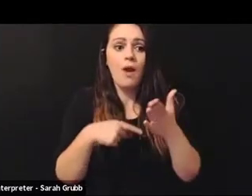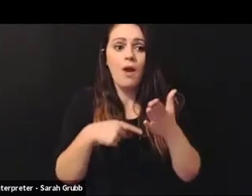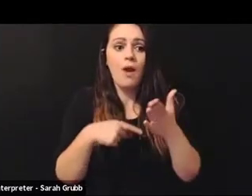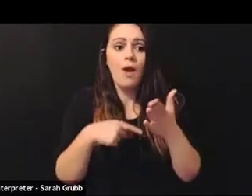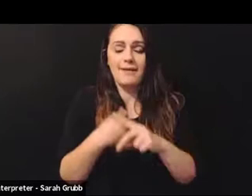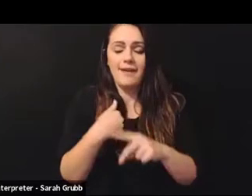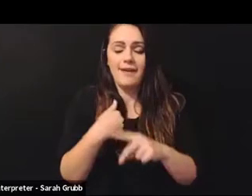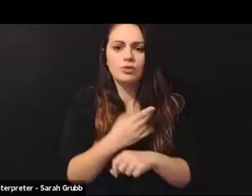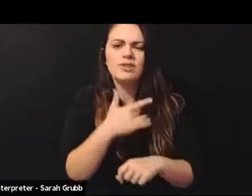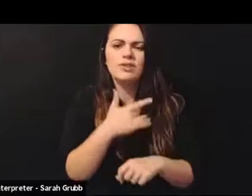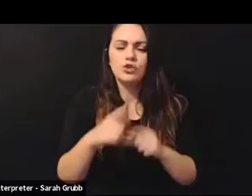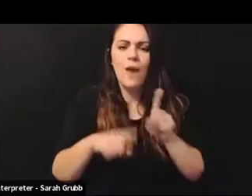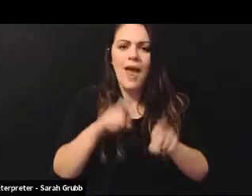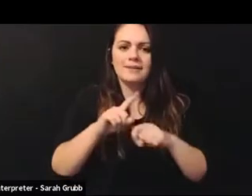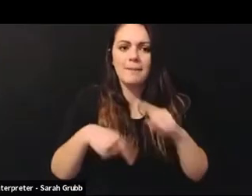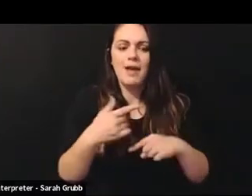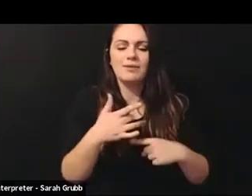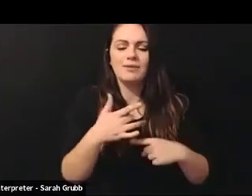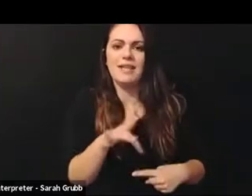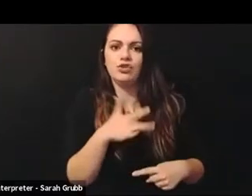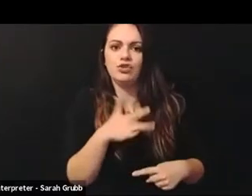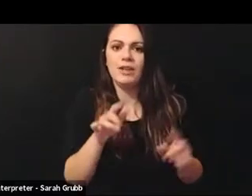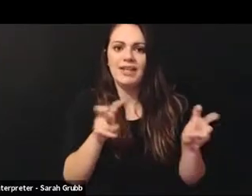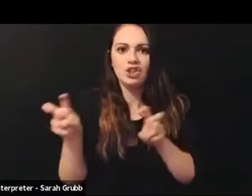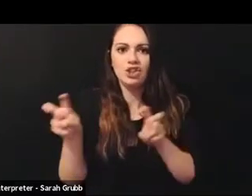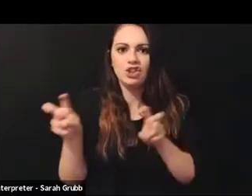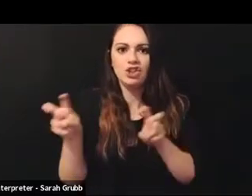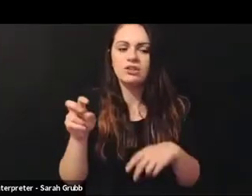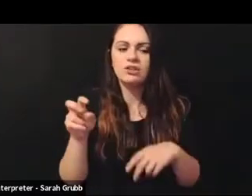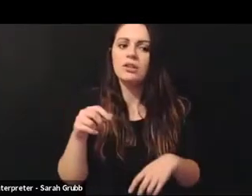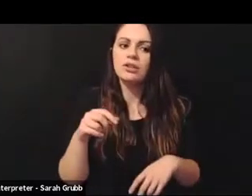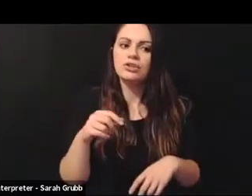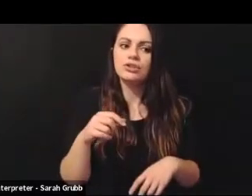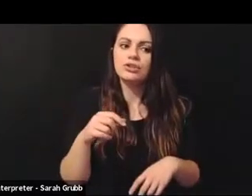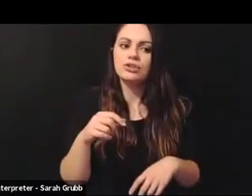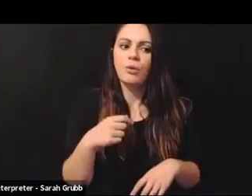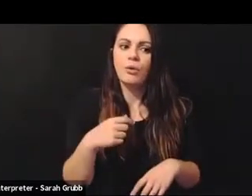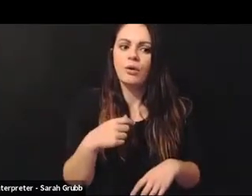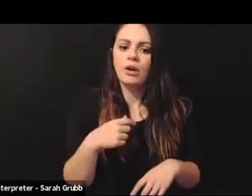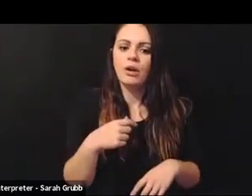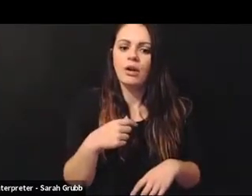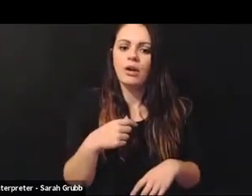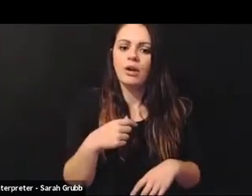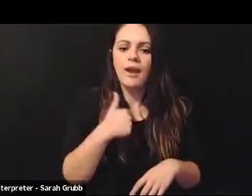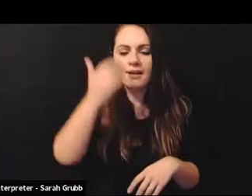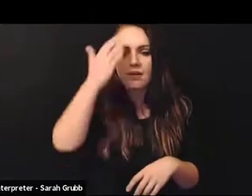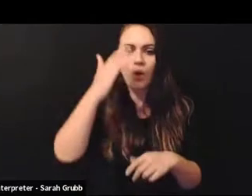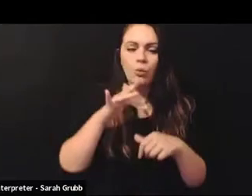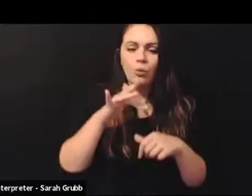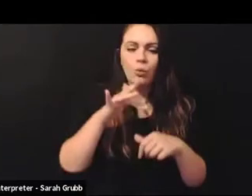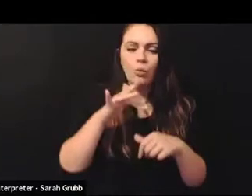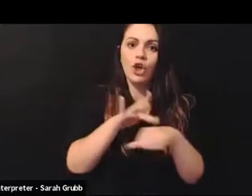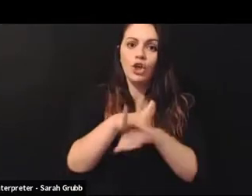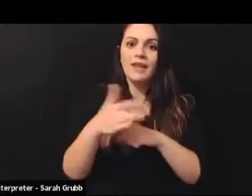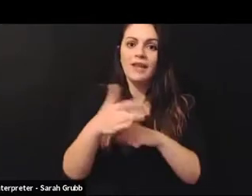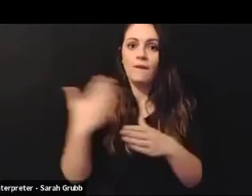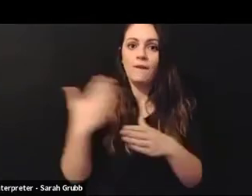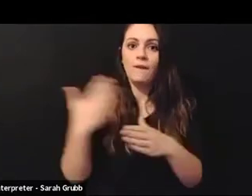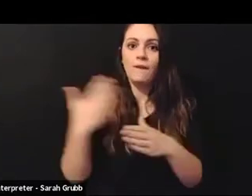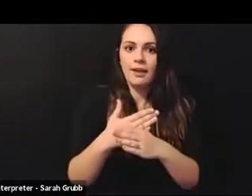preferences and things like that, or sensory issues. So I would use that kind of, I know early intervention really does do a lot of